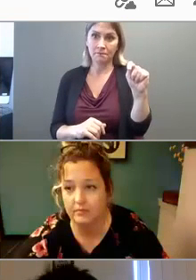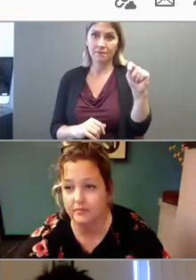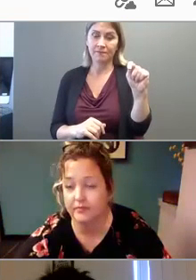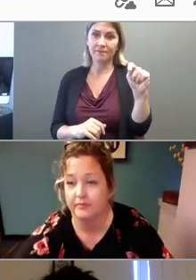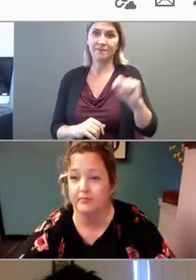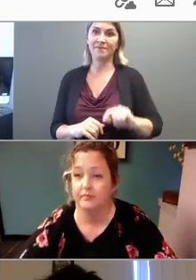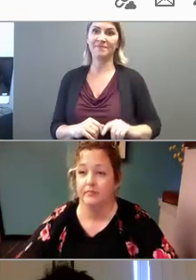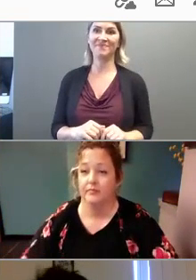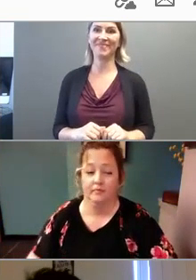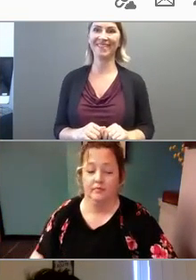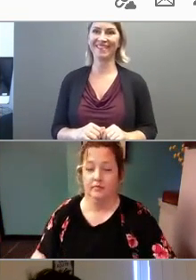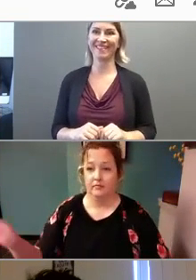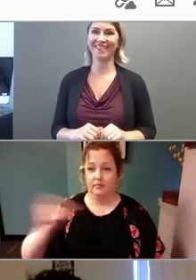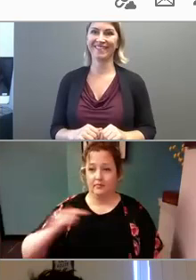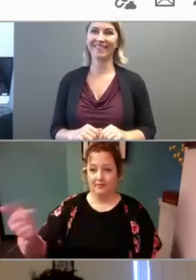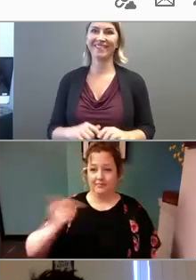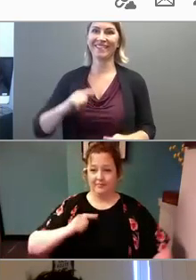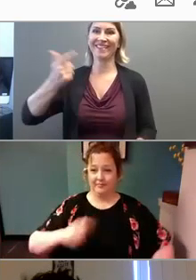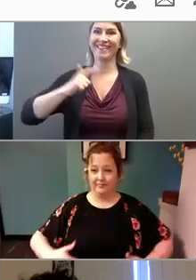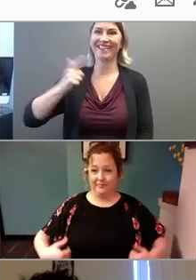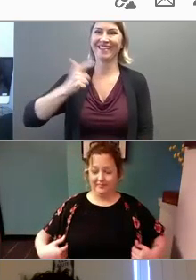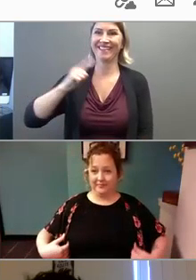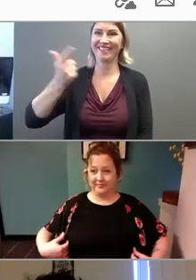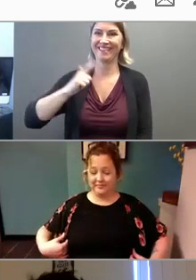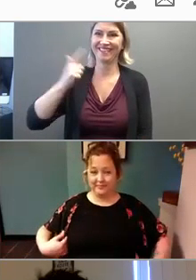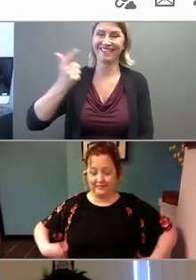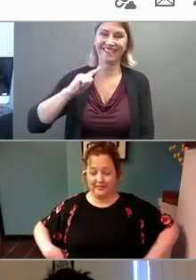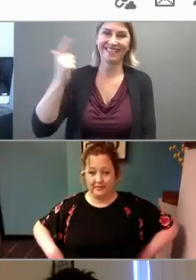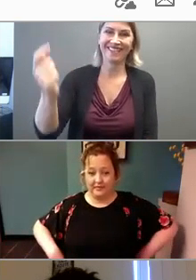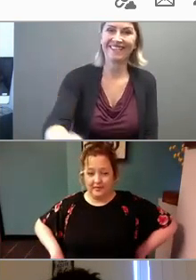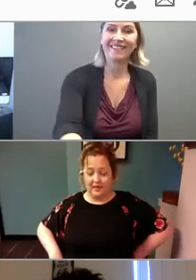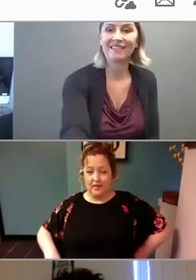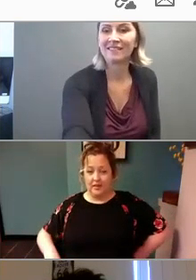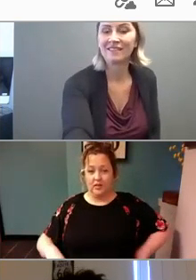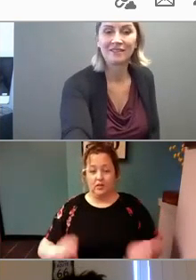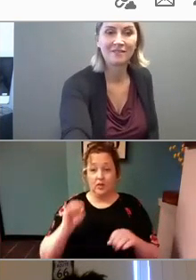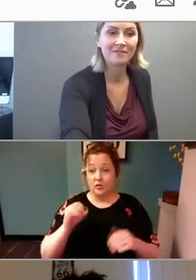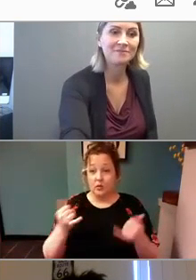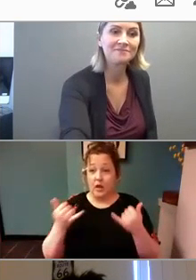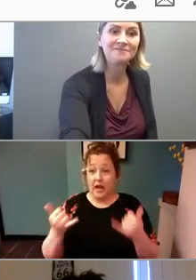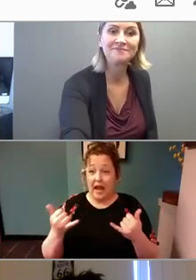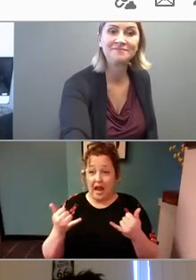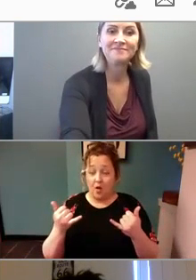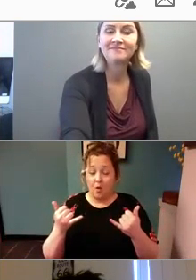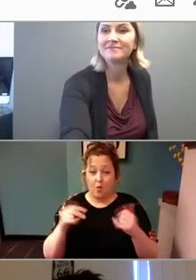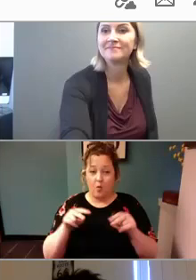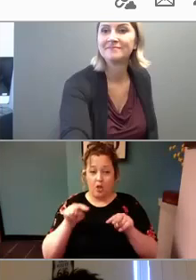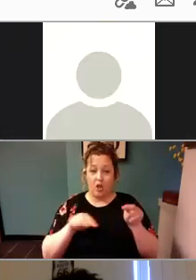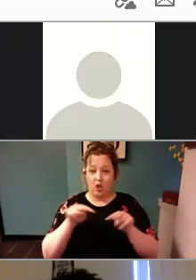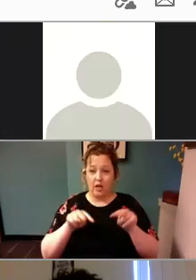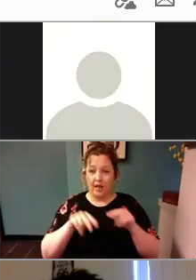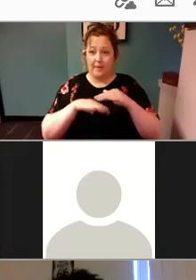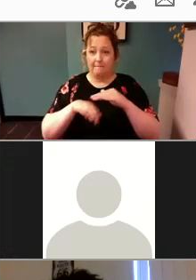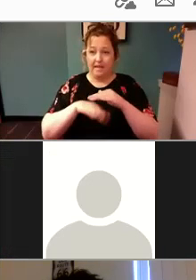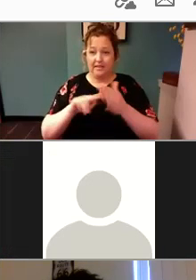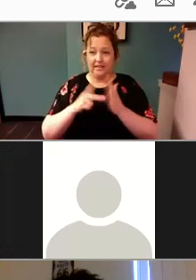right? So let's look at the basic definition of a tree. That is,